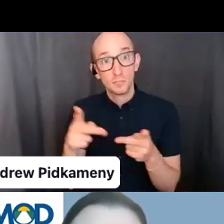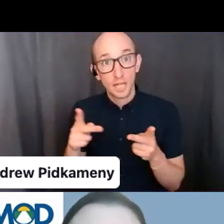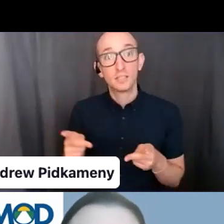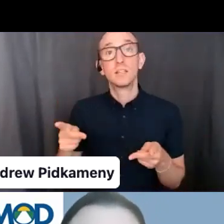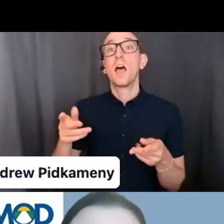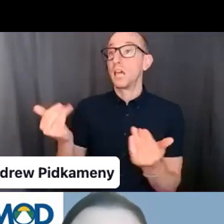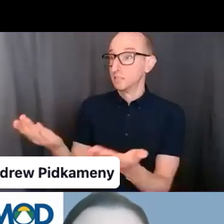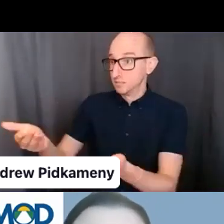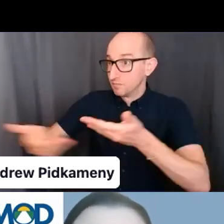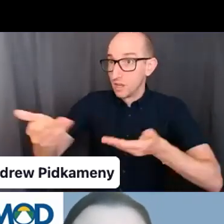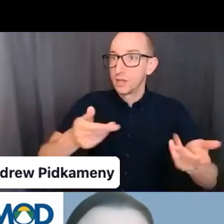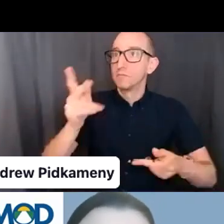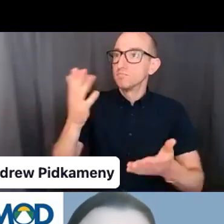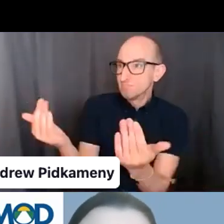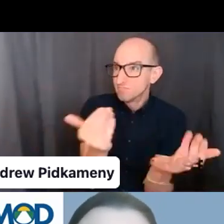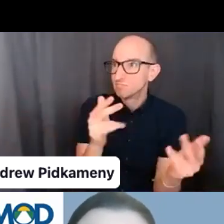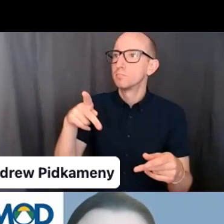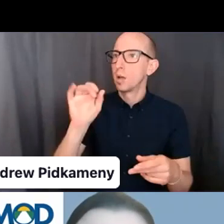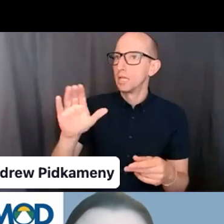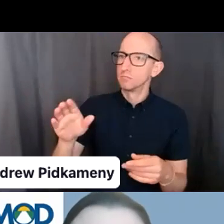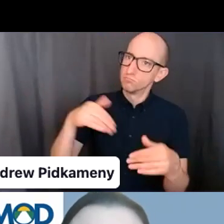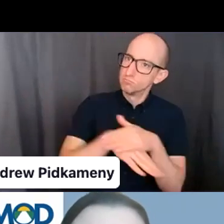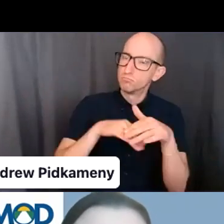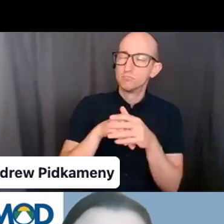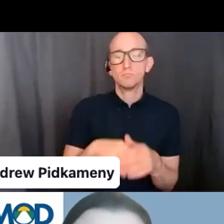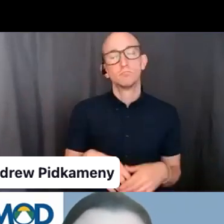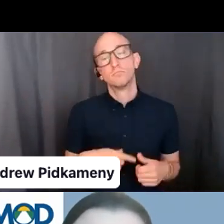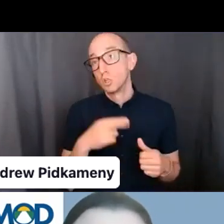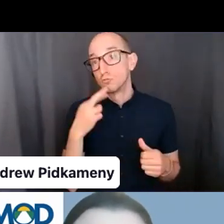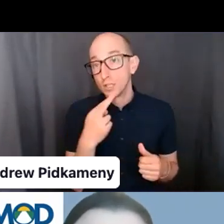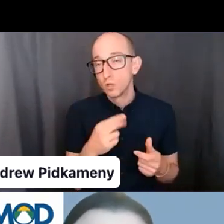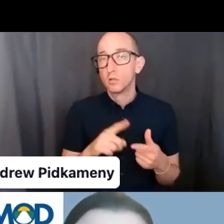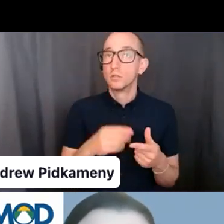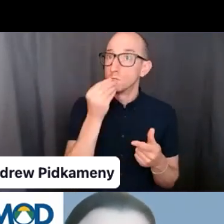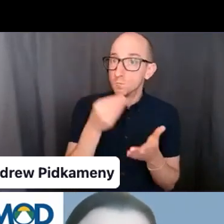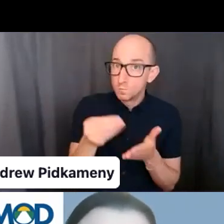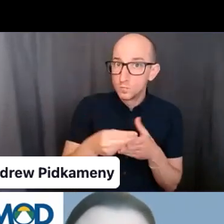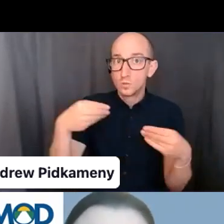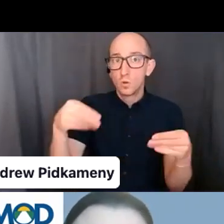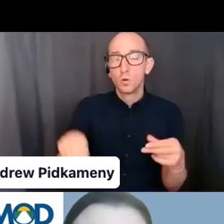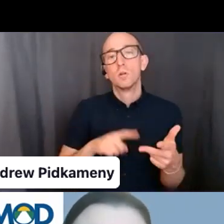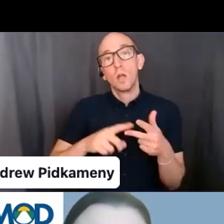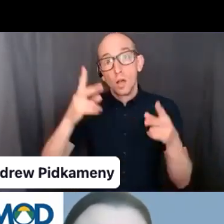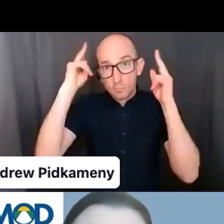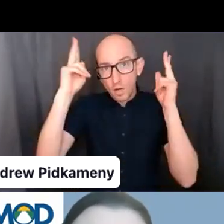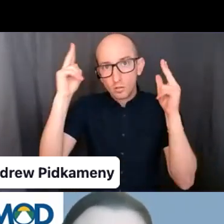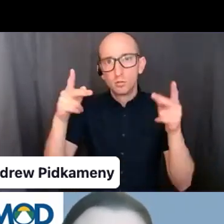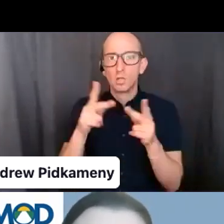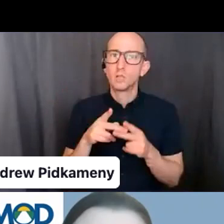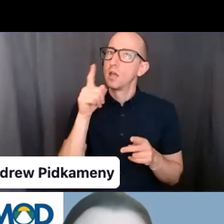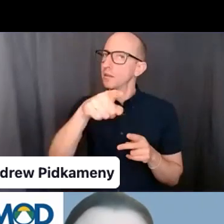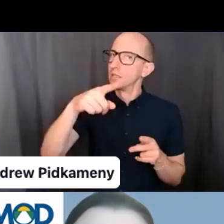of the general public. So this is restaurants, grocery stores, barbershops, etc. This is intended to be read really